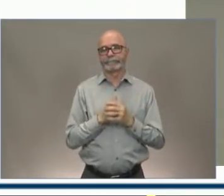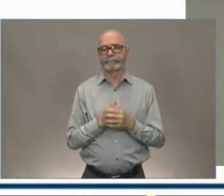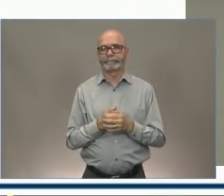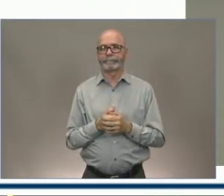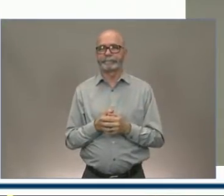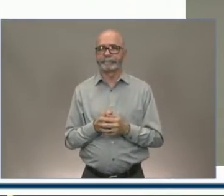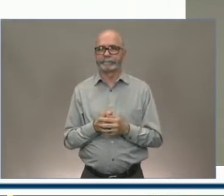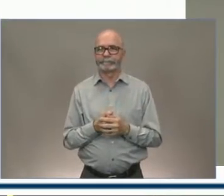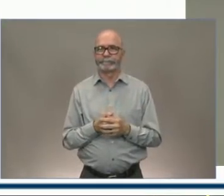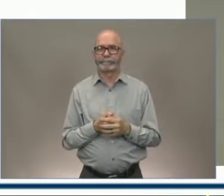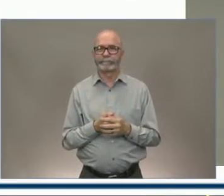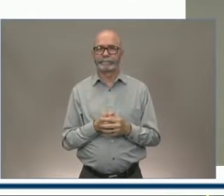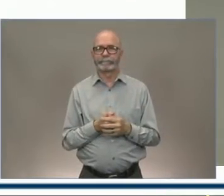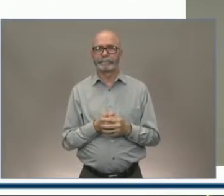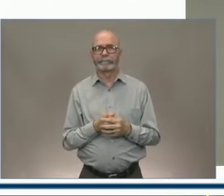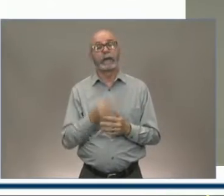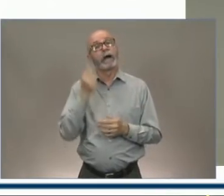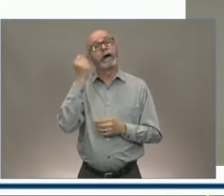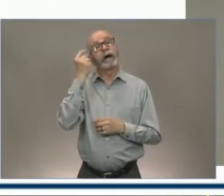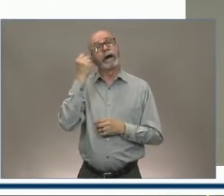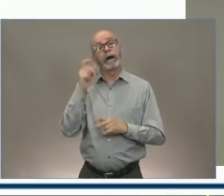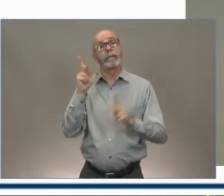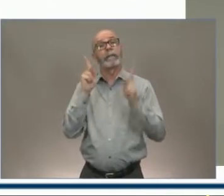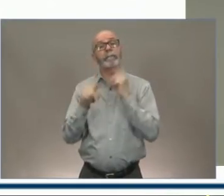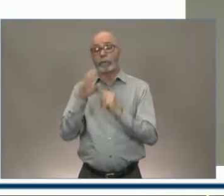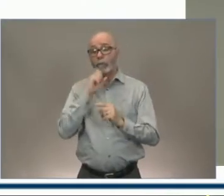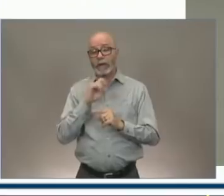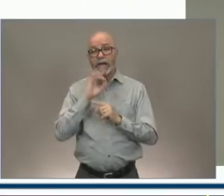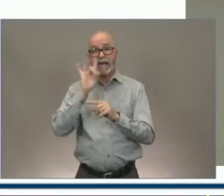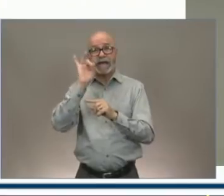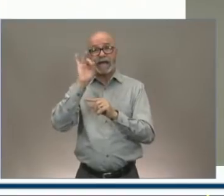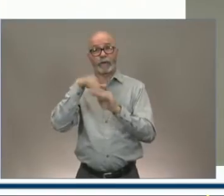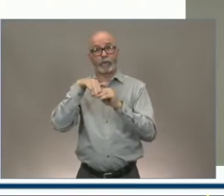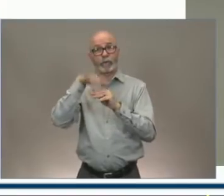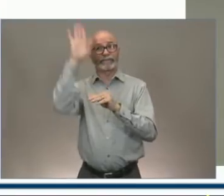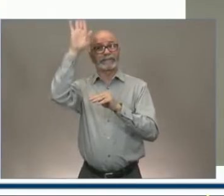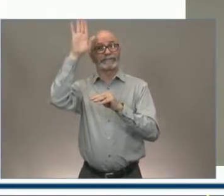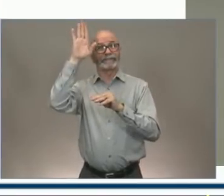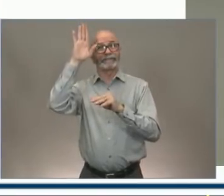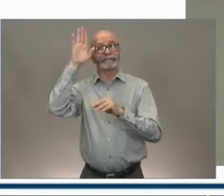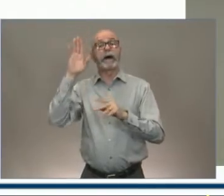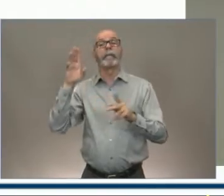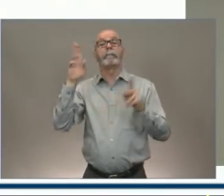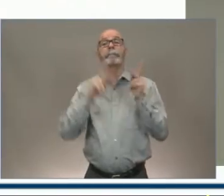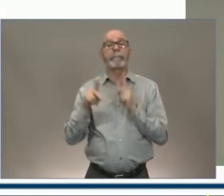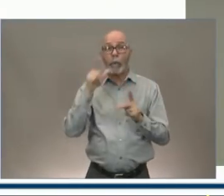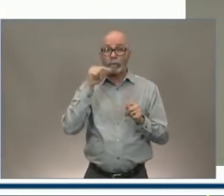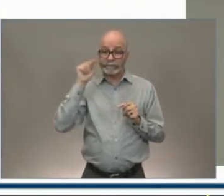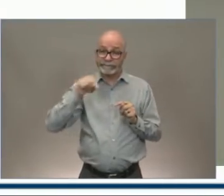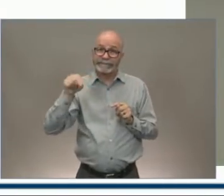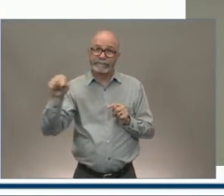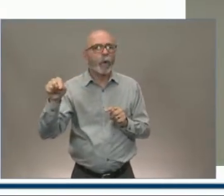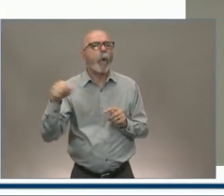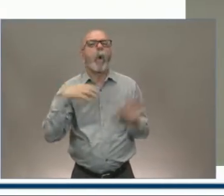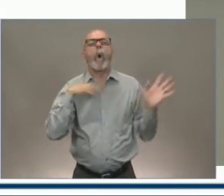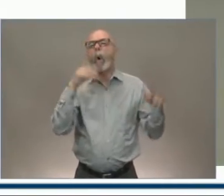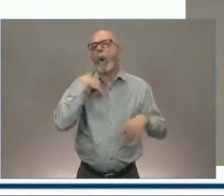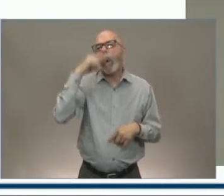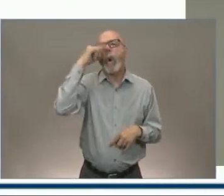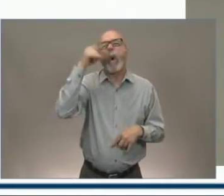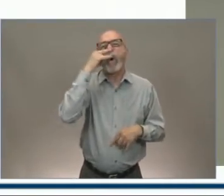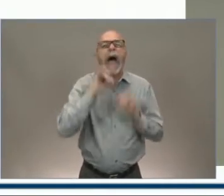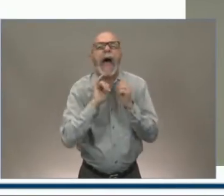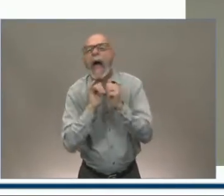Given the number of people that are 80 plus. So either lots of people, and we're hearing lots of anecdotes of people just going on to test it even though they're not in the age